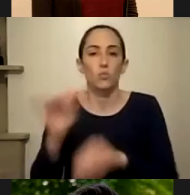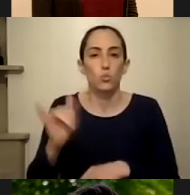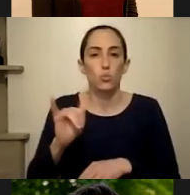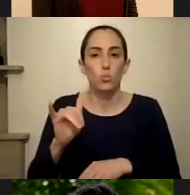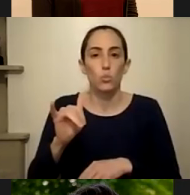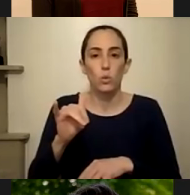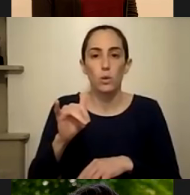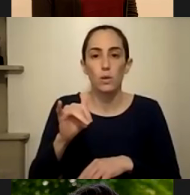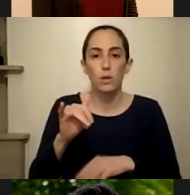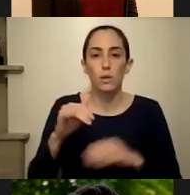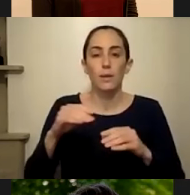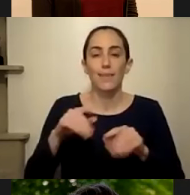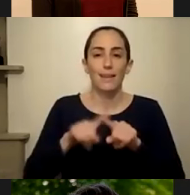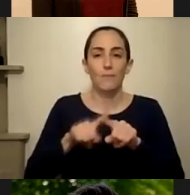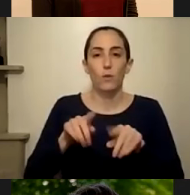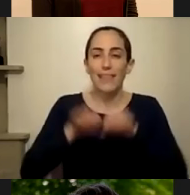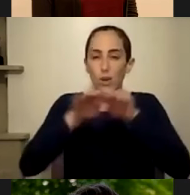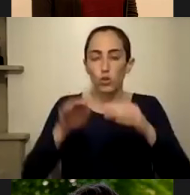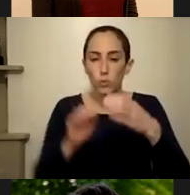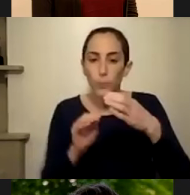the photoreceptor layer.